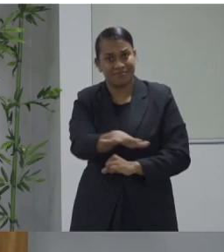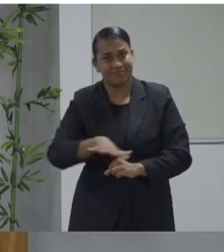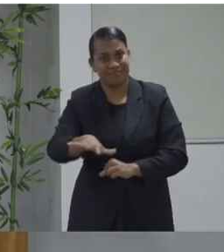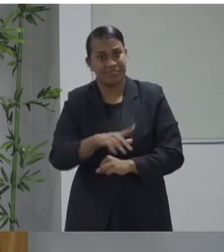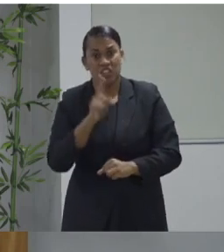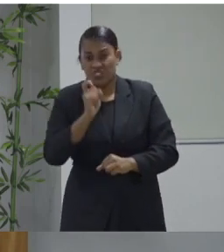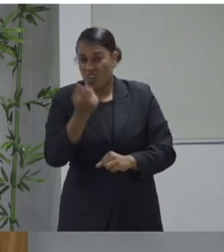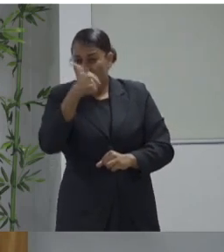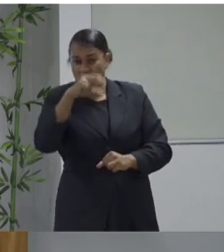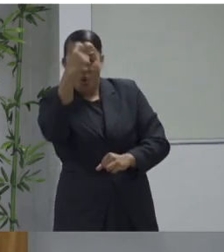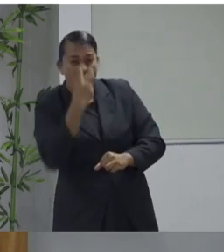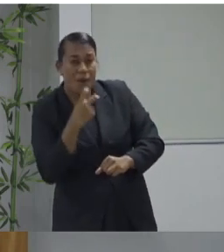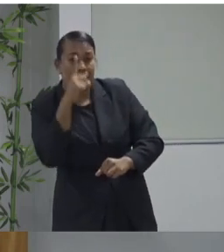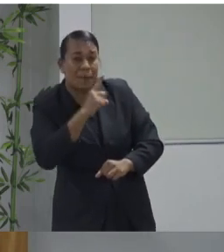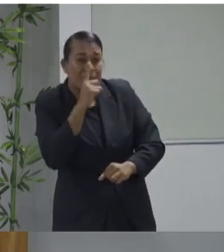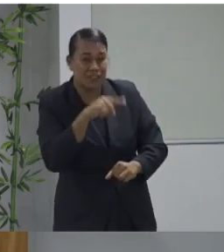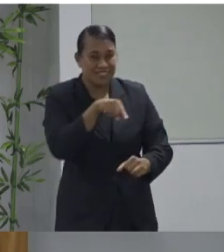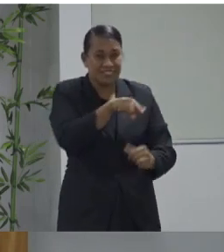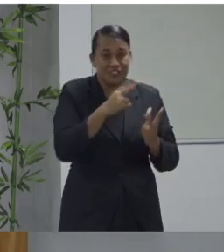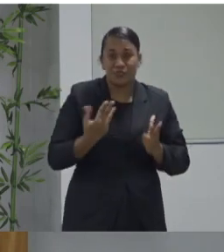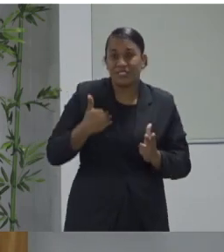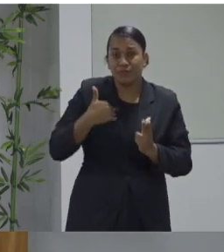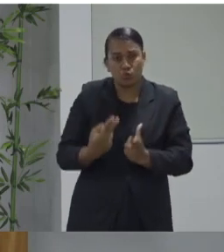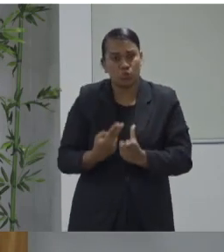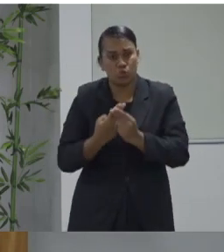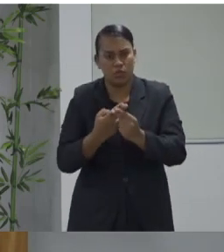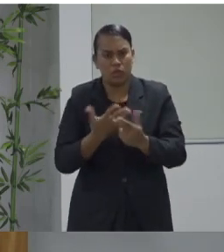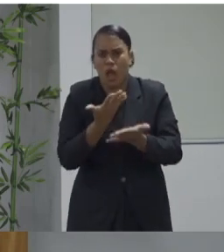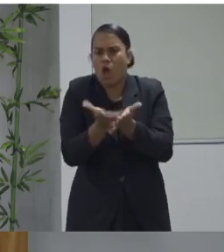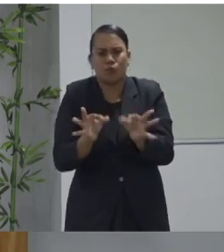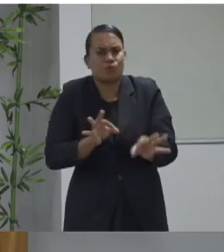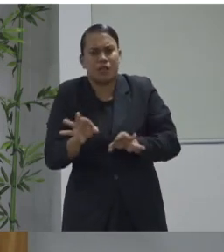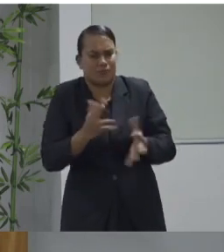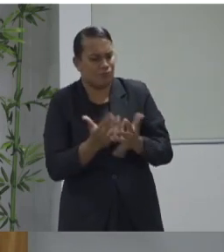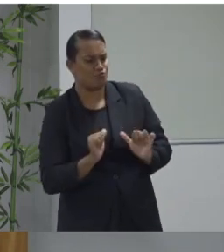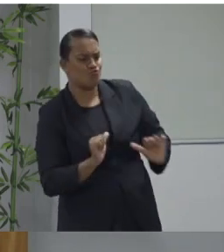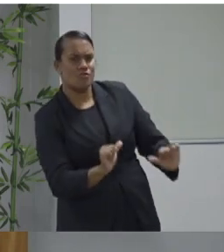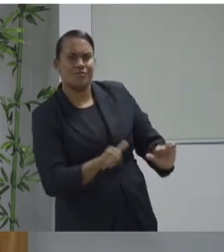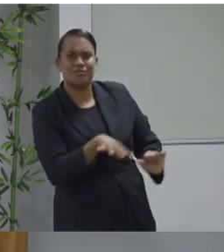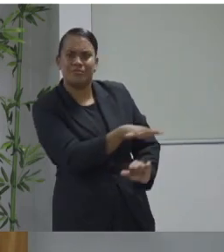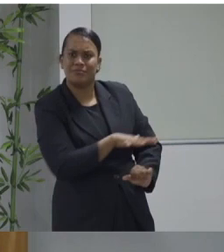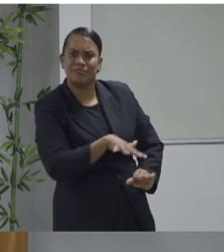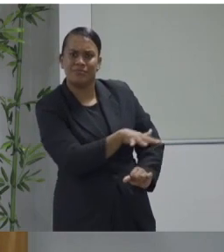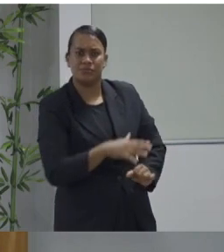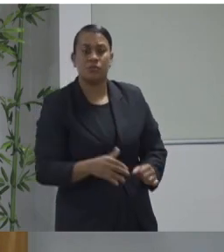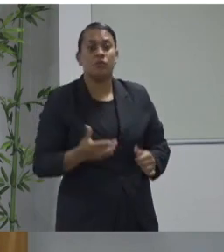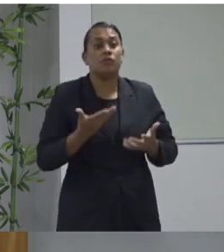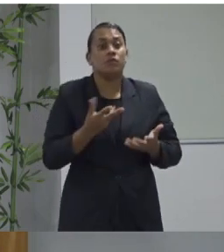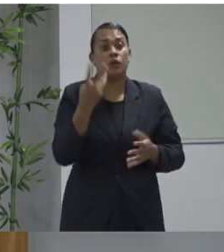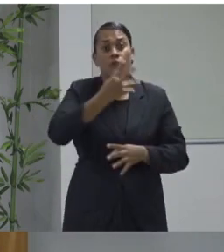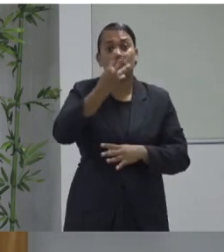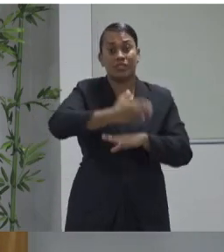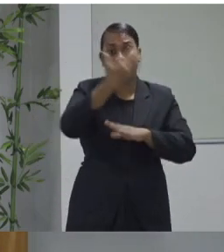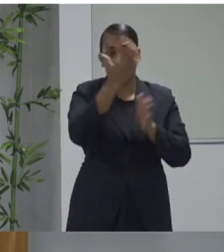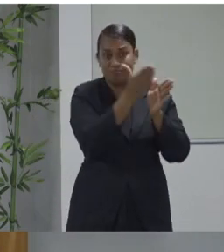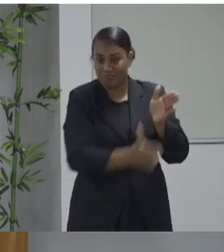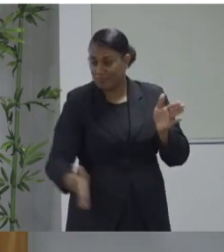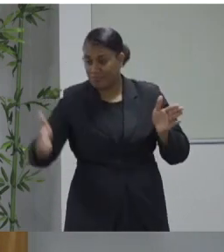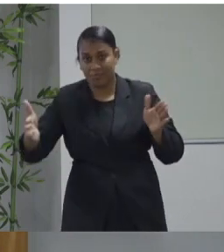them. Also, must remember those who are coming out of their 14 days of isolation or